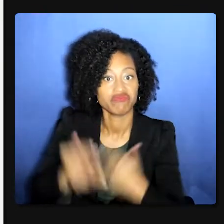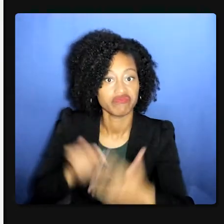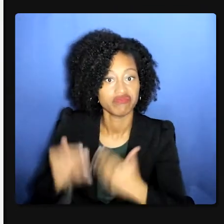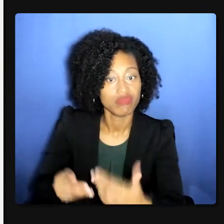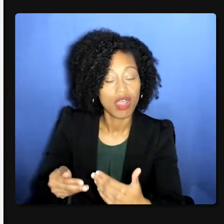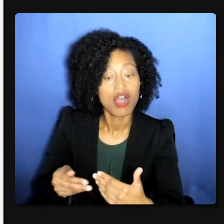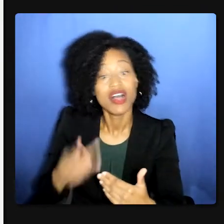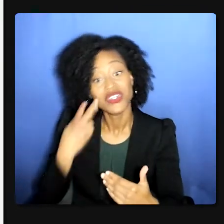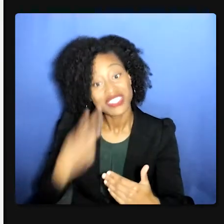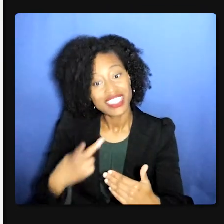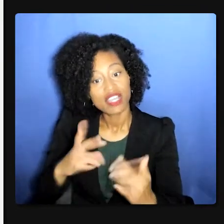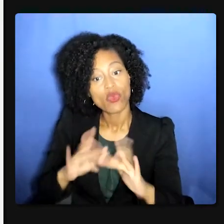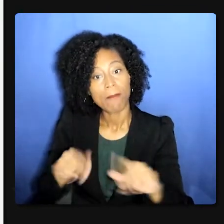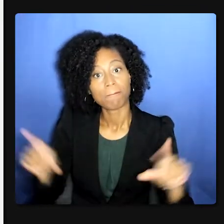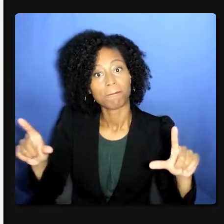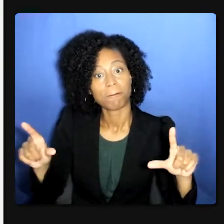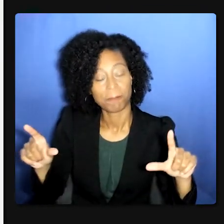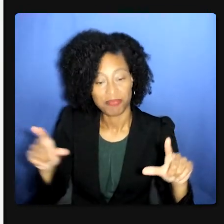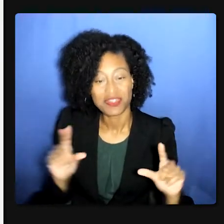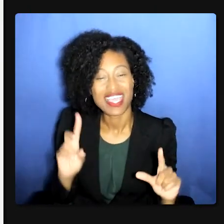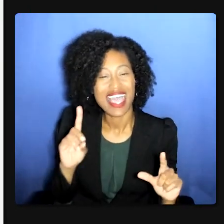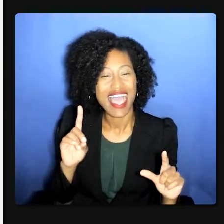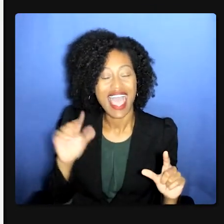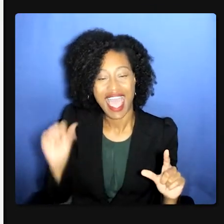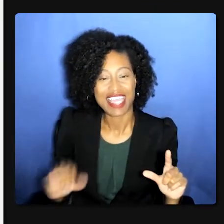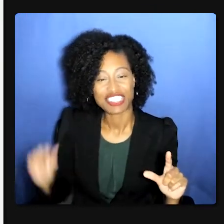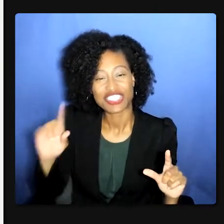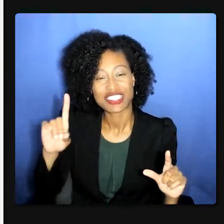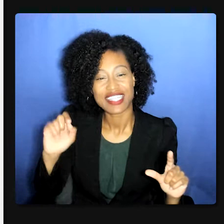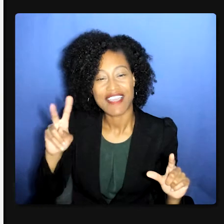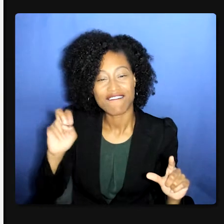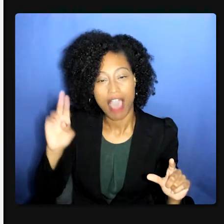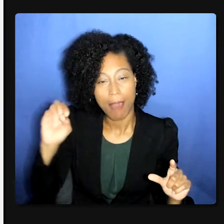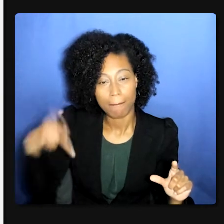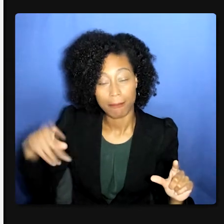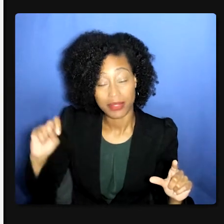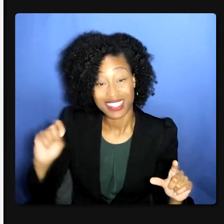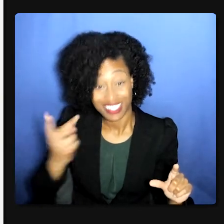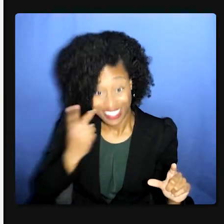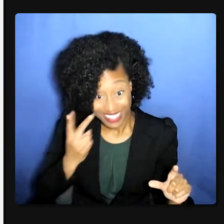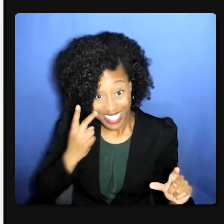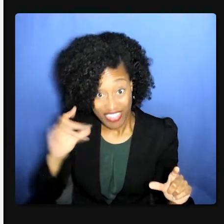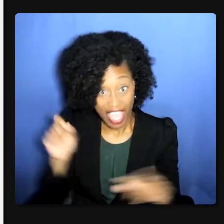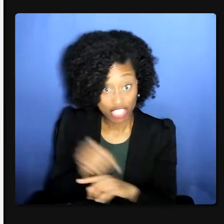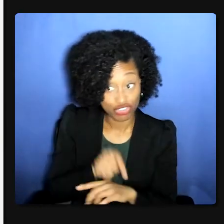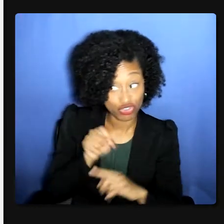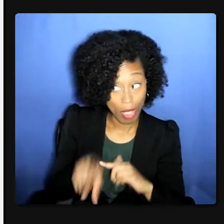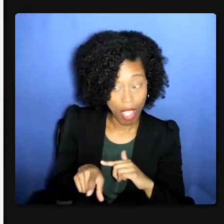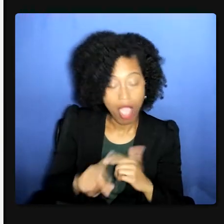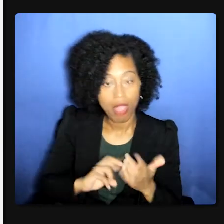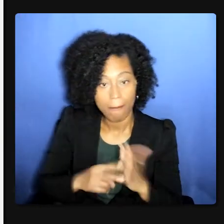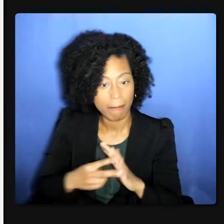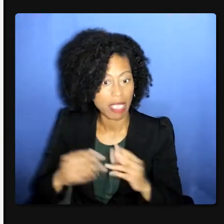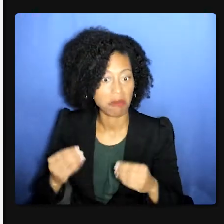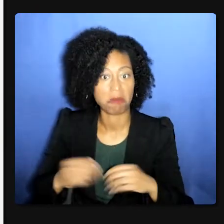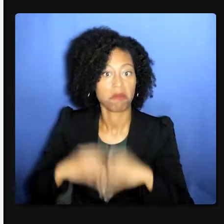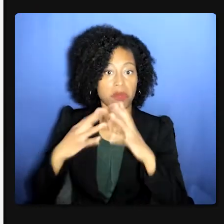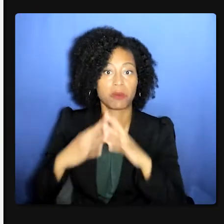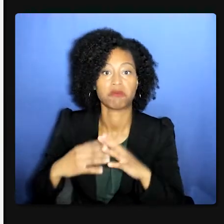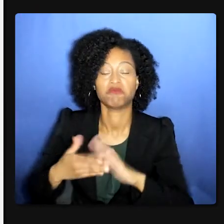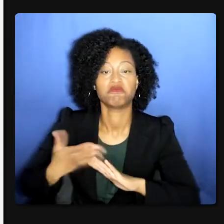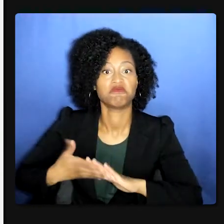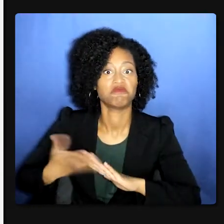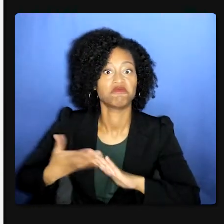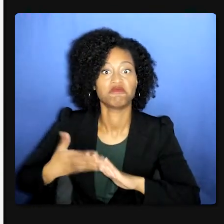of Azure DevOps. Because that trigger fired, the build pipeline comes to life. And we can drill down into the